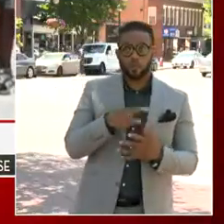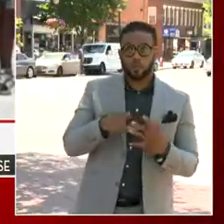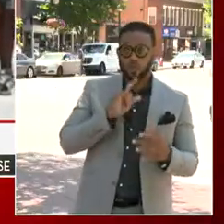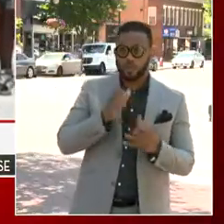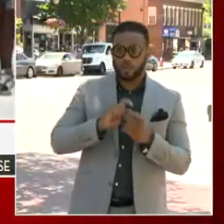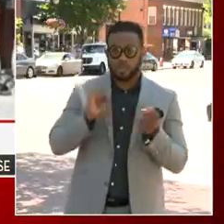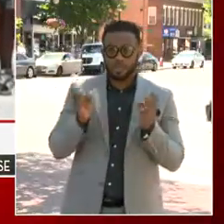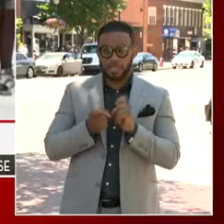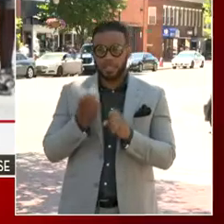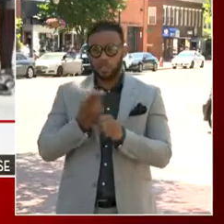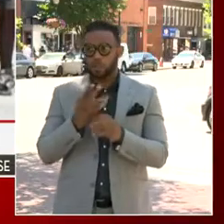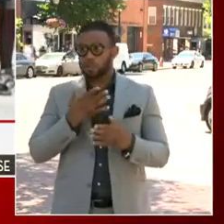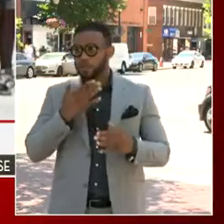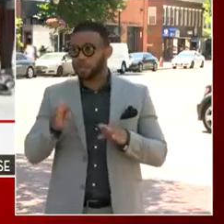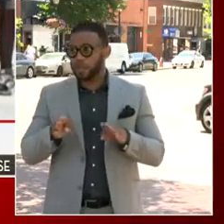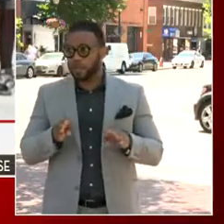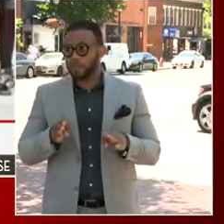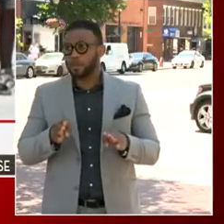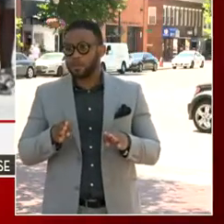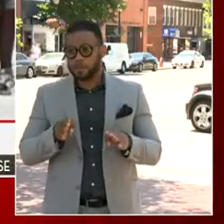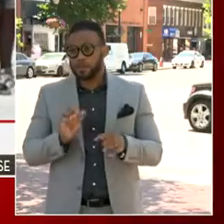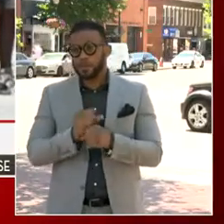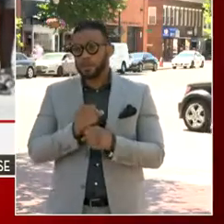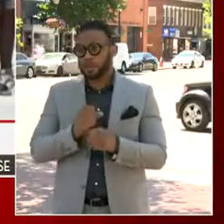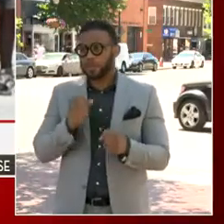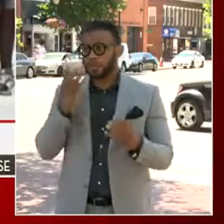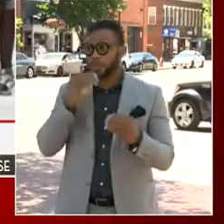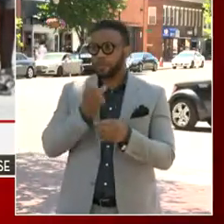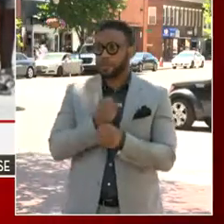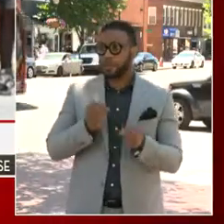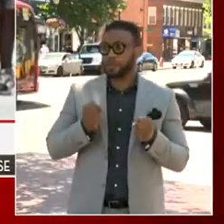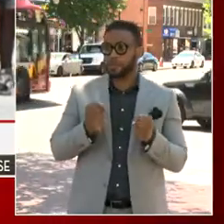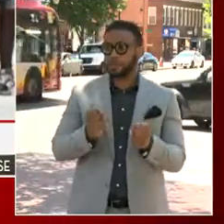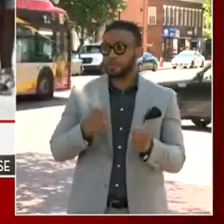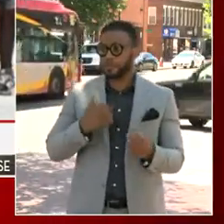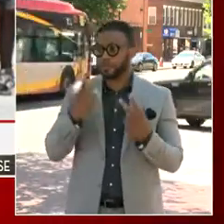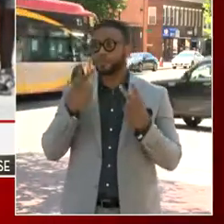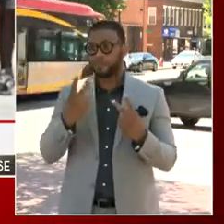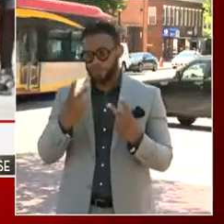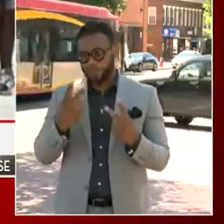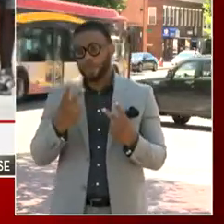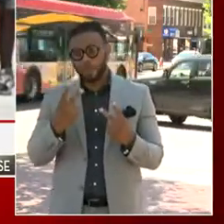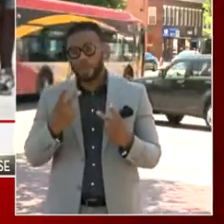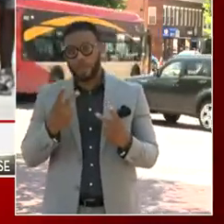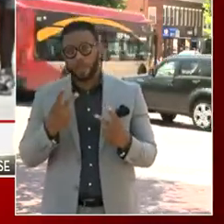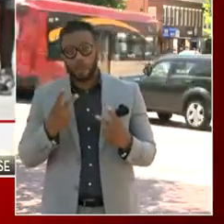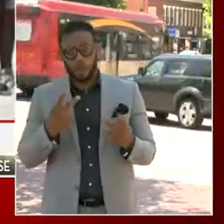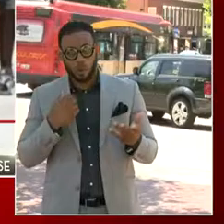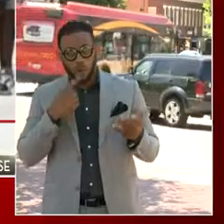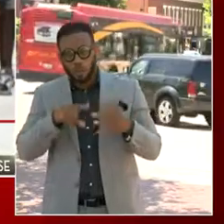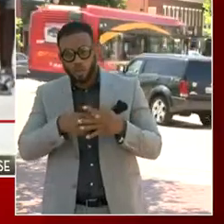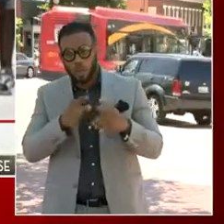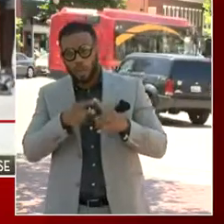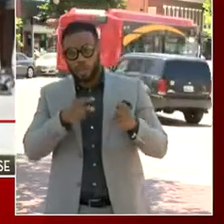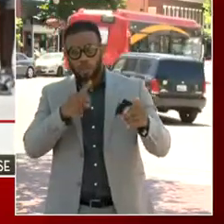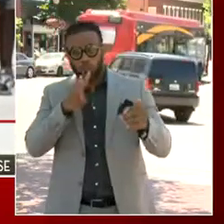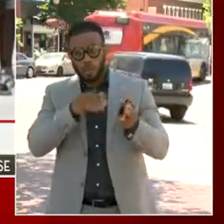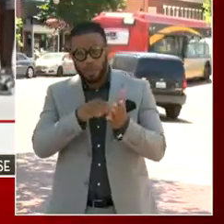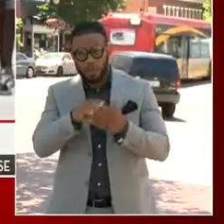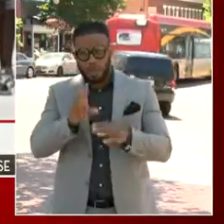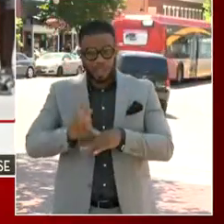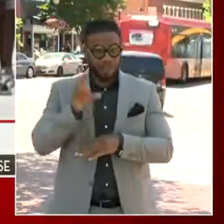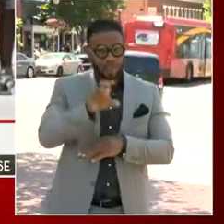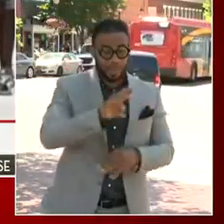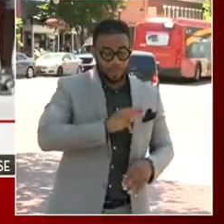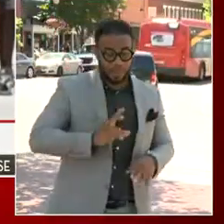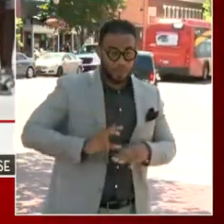trying to change user behavior and driver behavior to make, again, our roadways safer. So you'll see we've actually already started in a $10 million investment that the